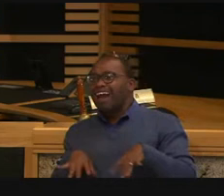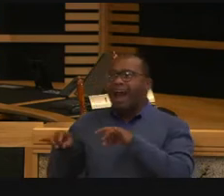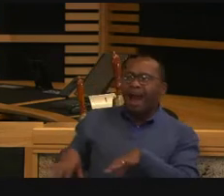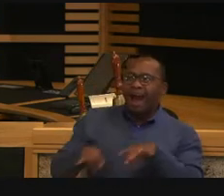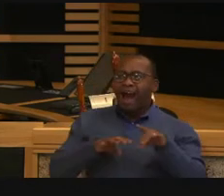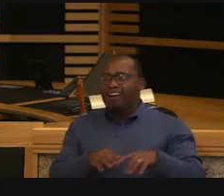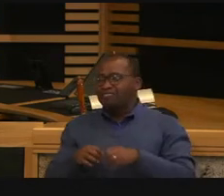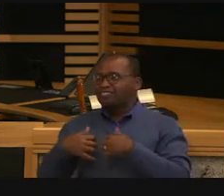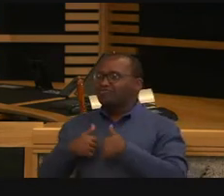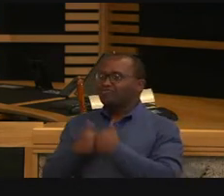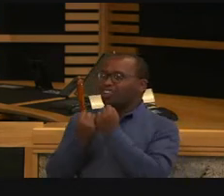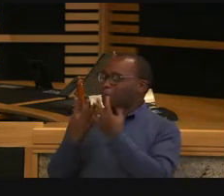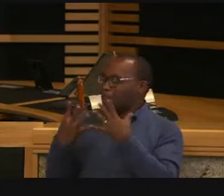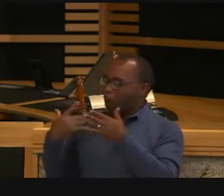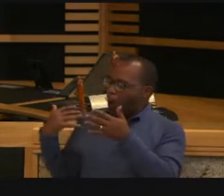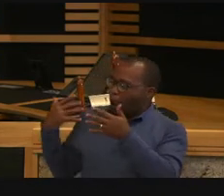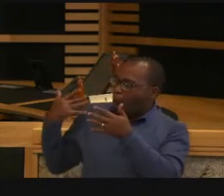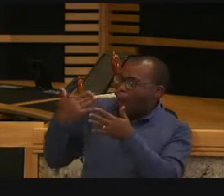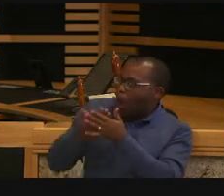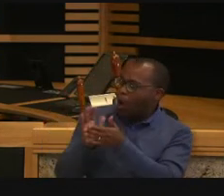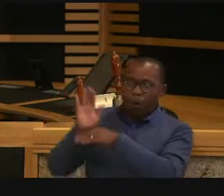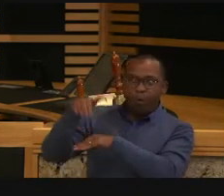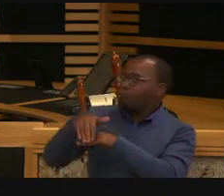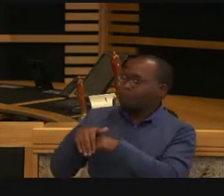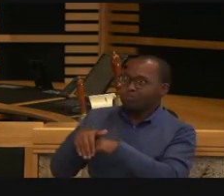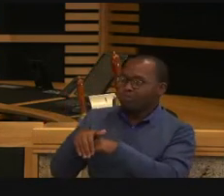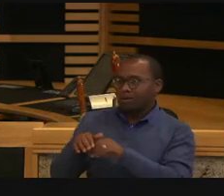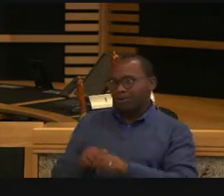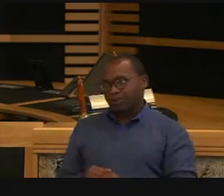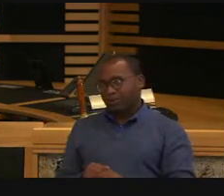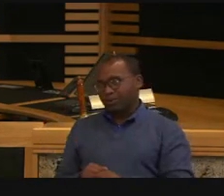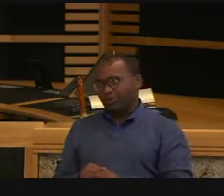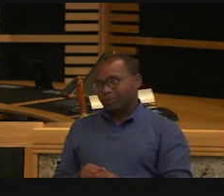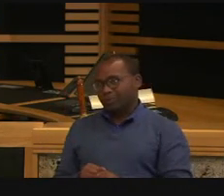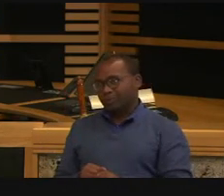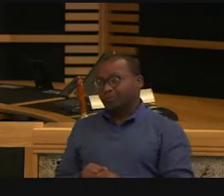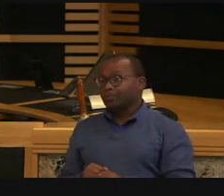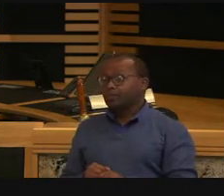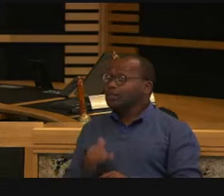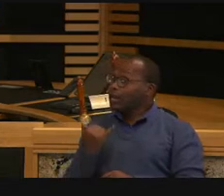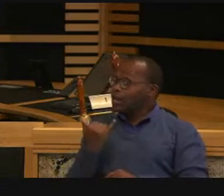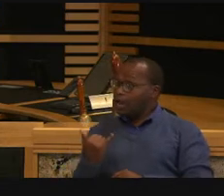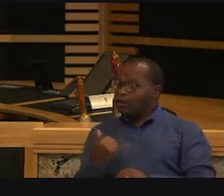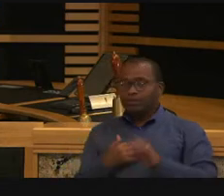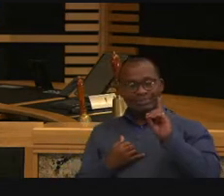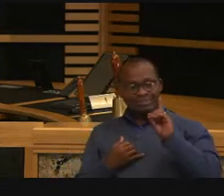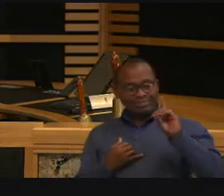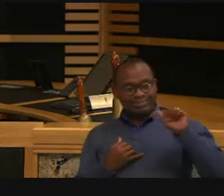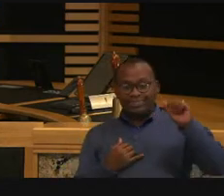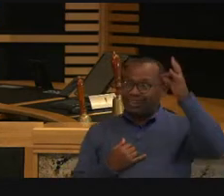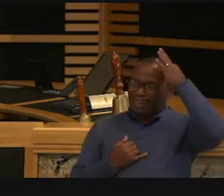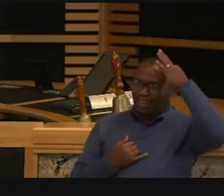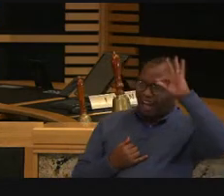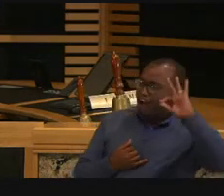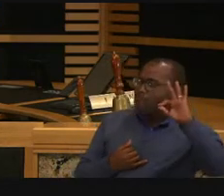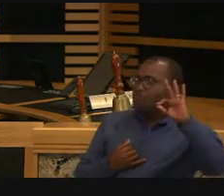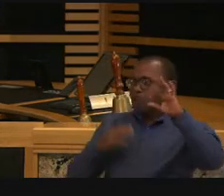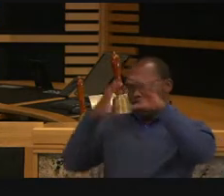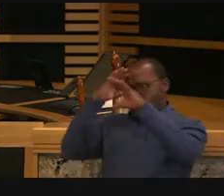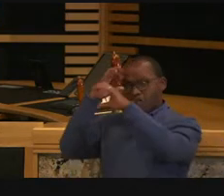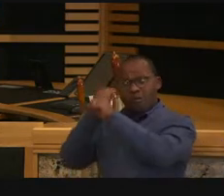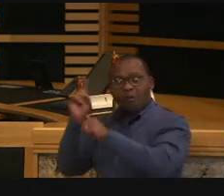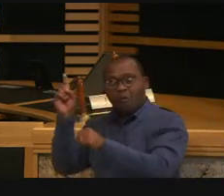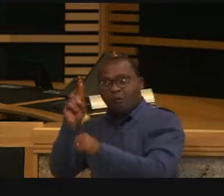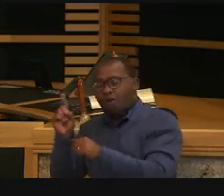findings. Forward-looking governments, such as DA governments, are focused on innovative initiatives, and